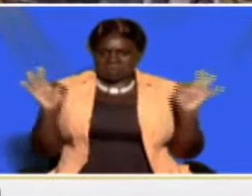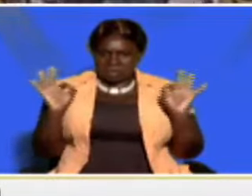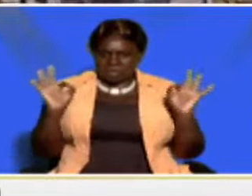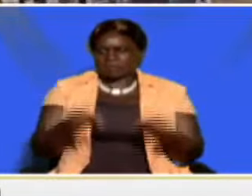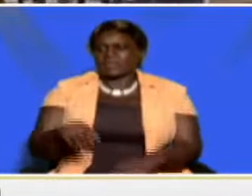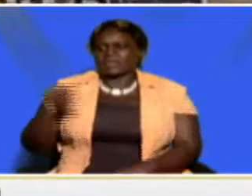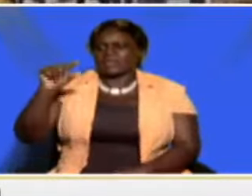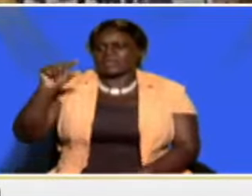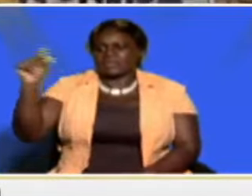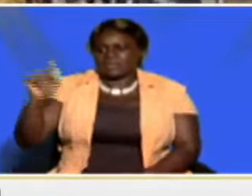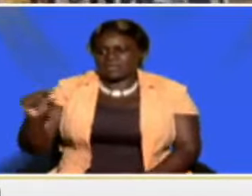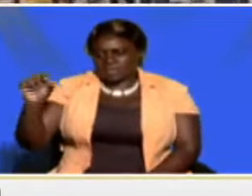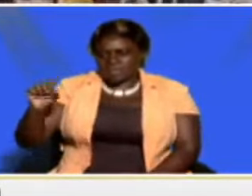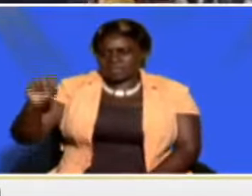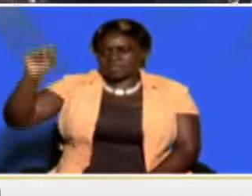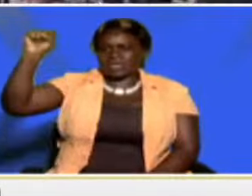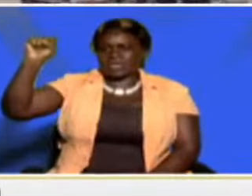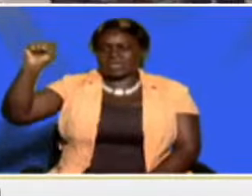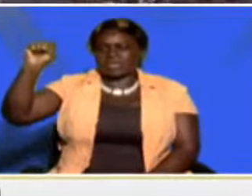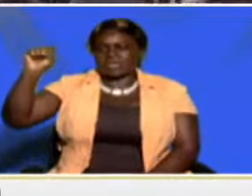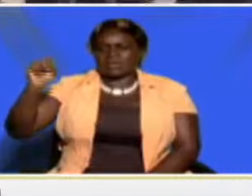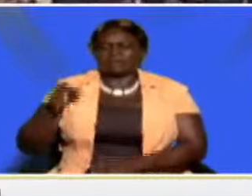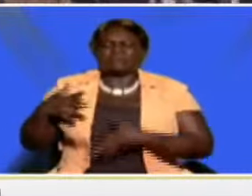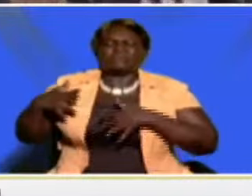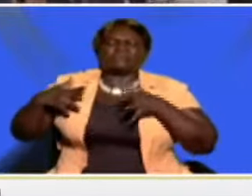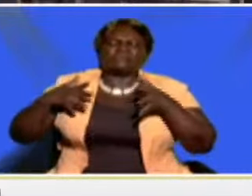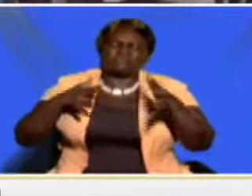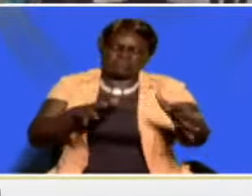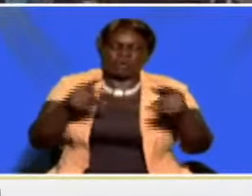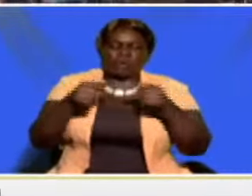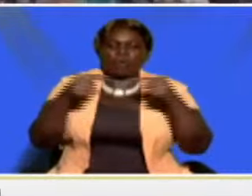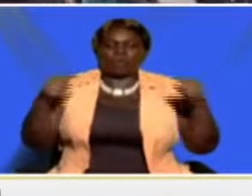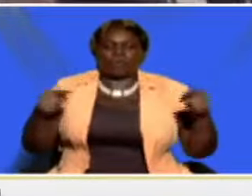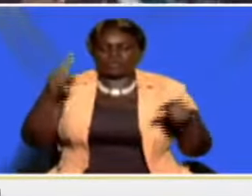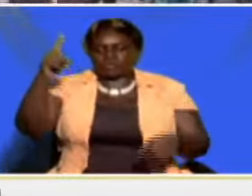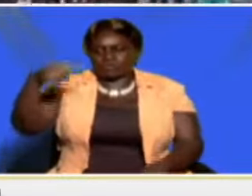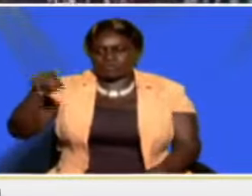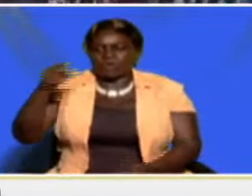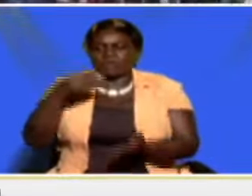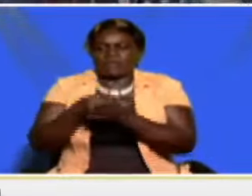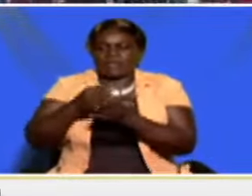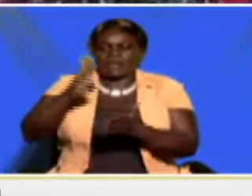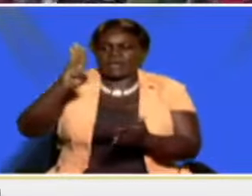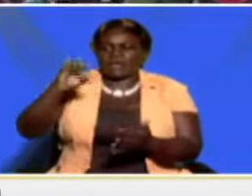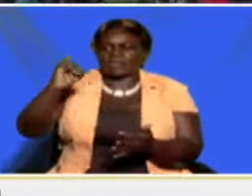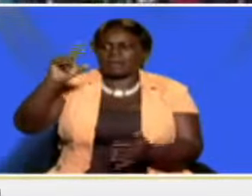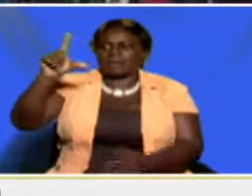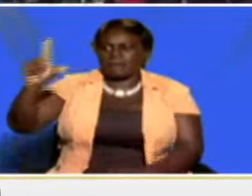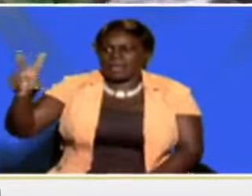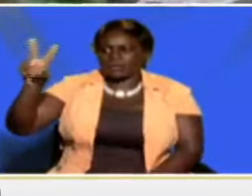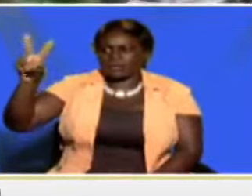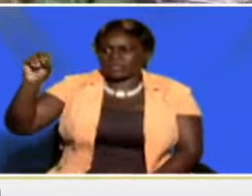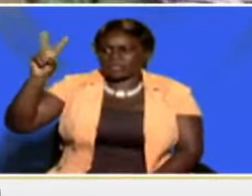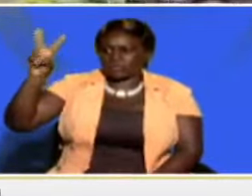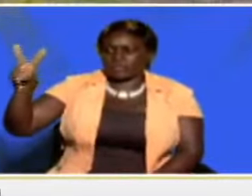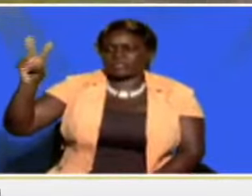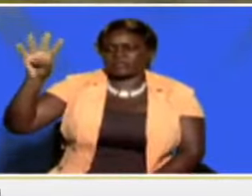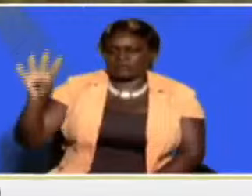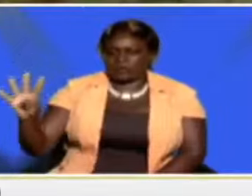The Gen Z protesters in Eldoret came out in numbers to oppose the passing of the finance bill 2024.